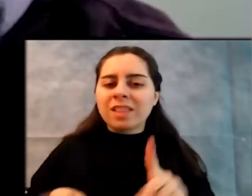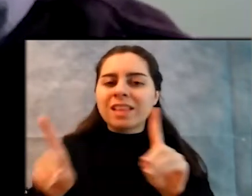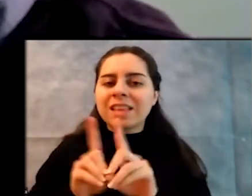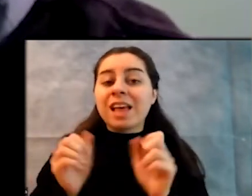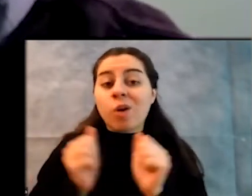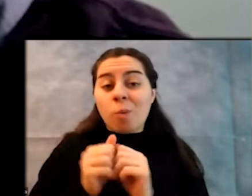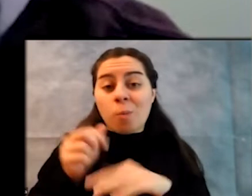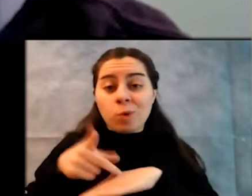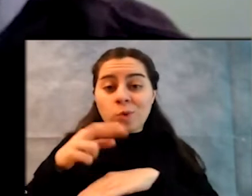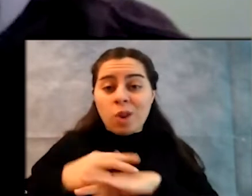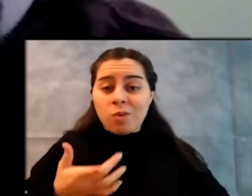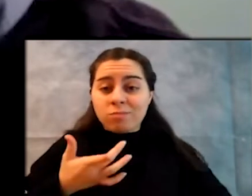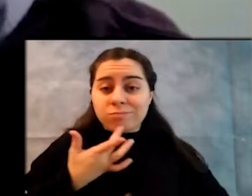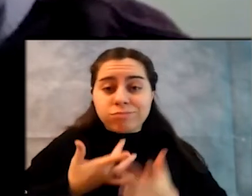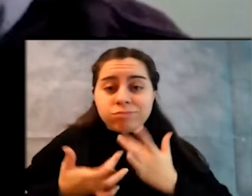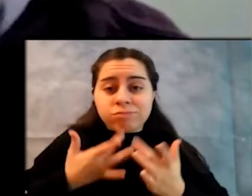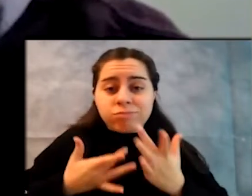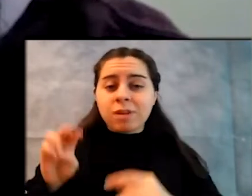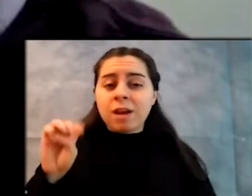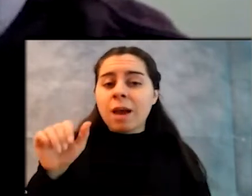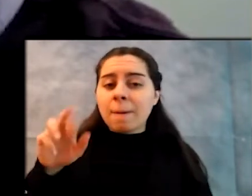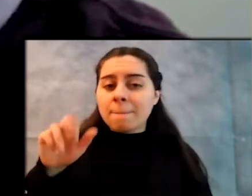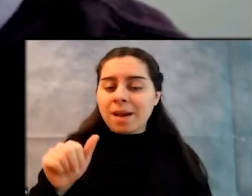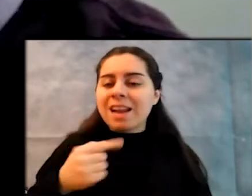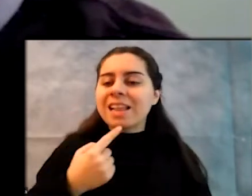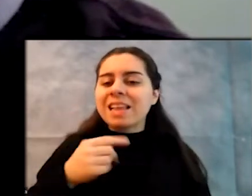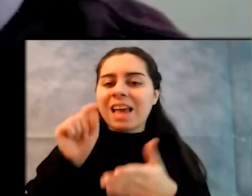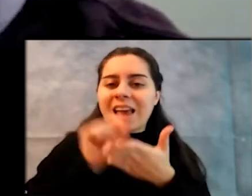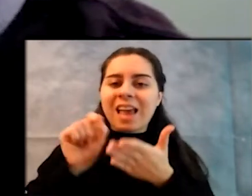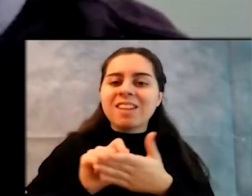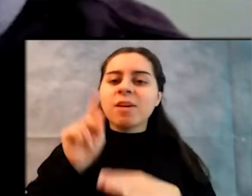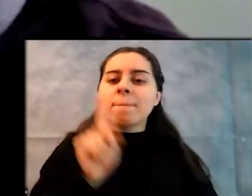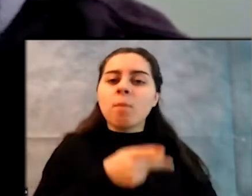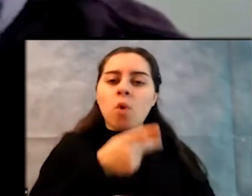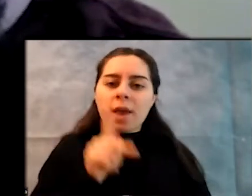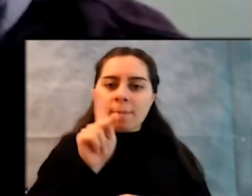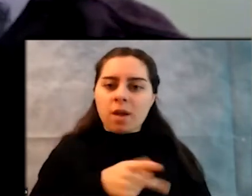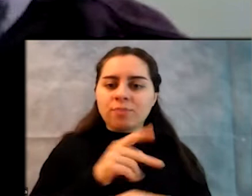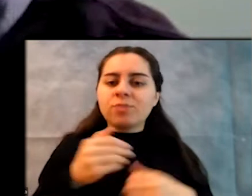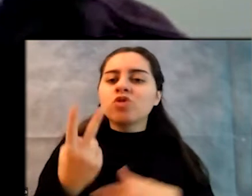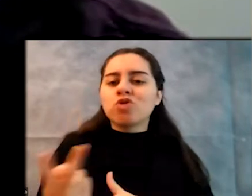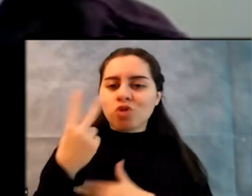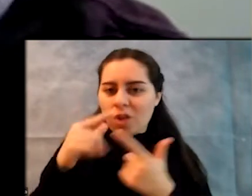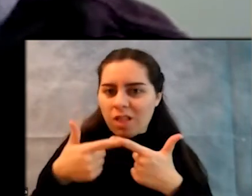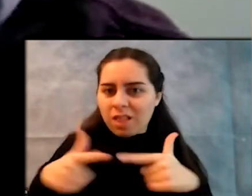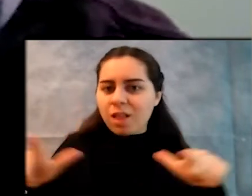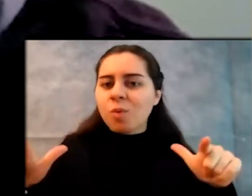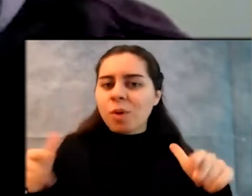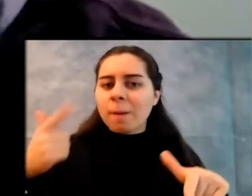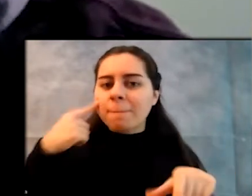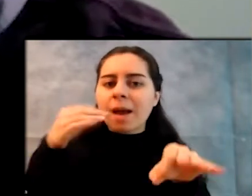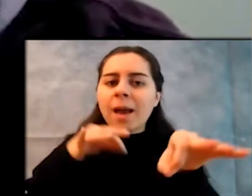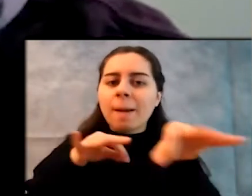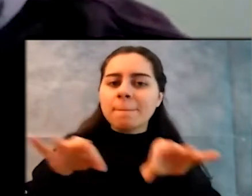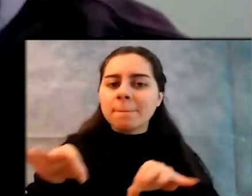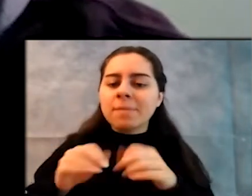Rican poetry, Mara Pastor uses the poems in this new bilingual collection to highlight the way that fundamental forms of